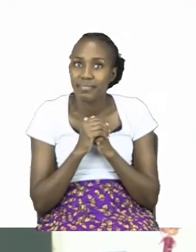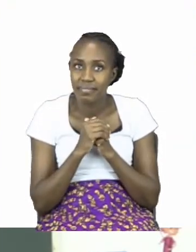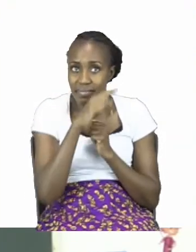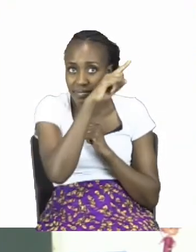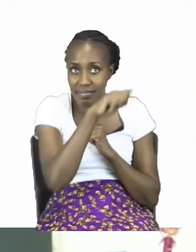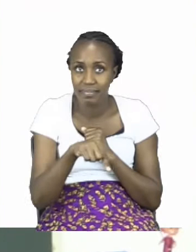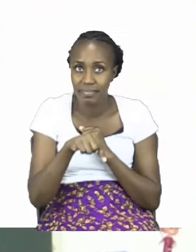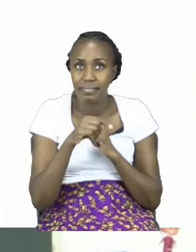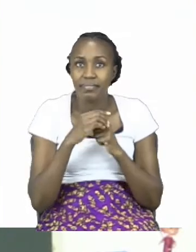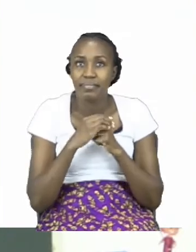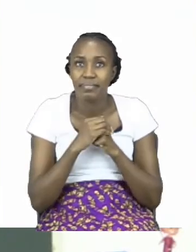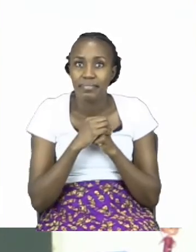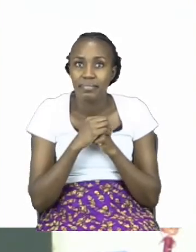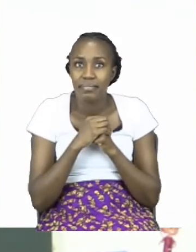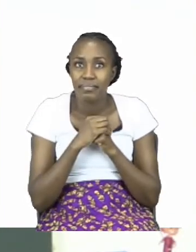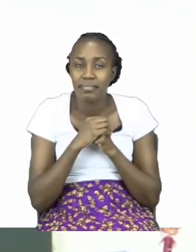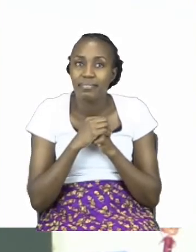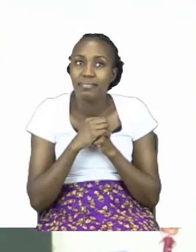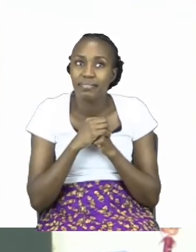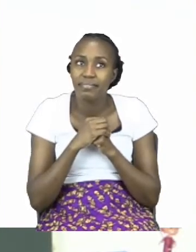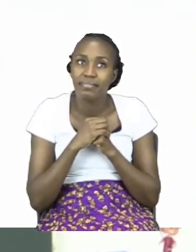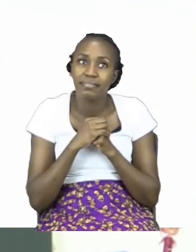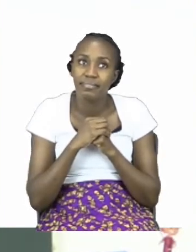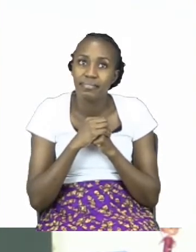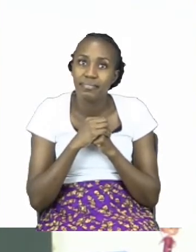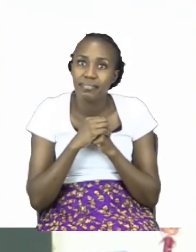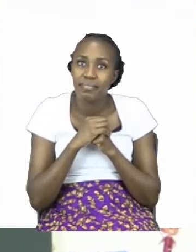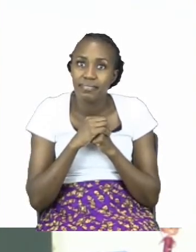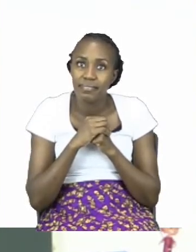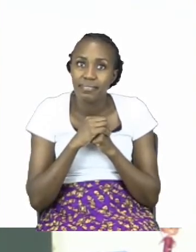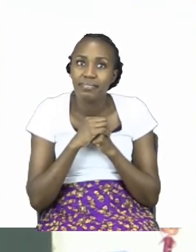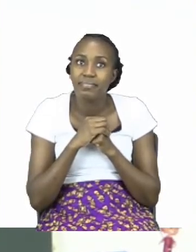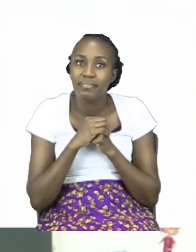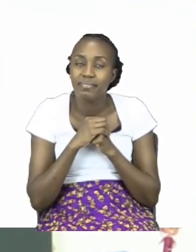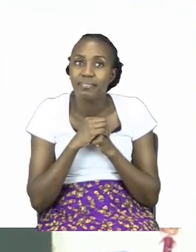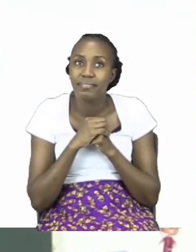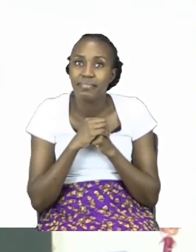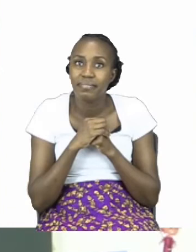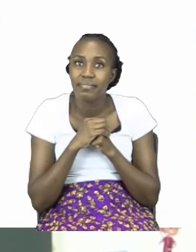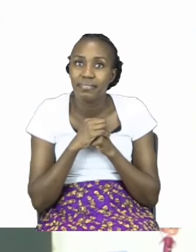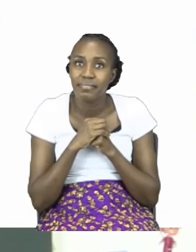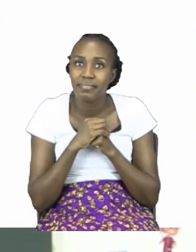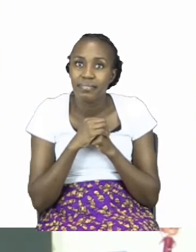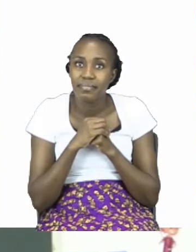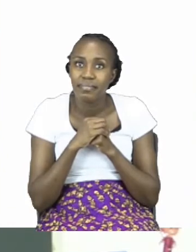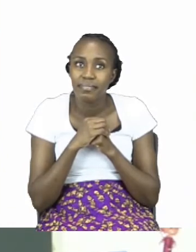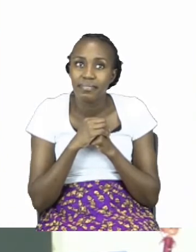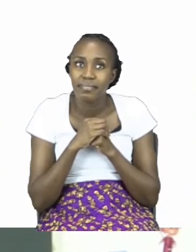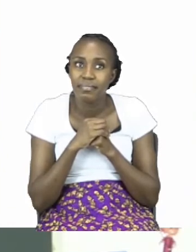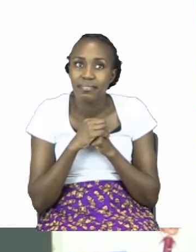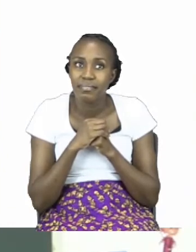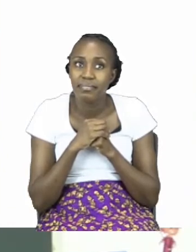it out. Good job. Now we're back on track doing the right thing. Let's move on.